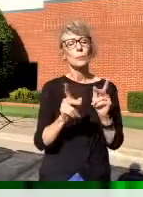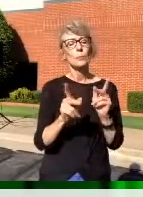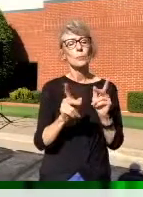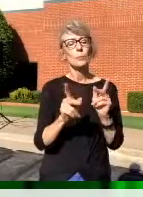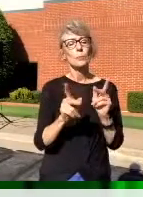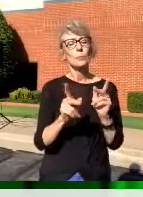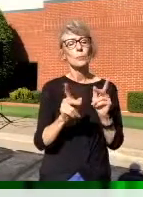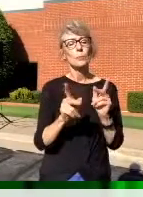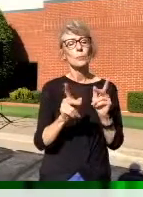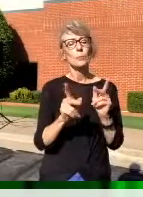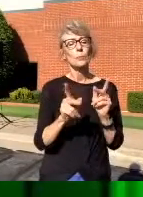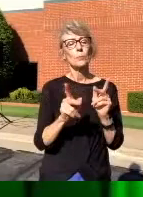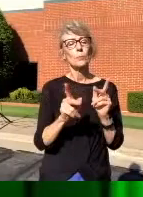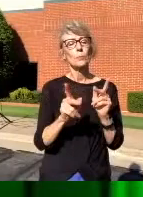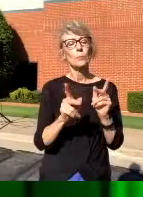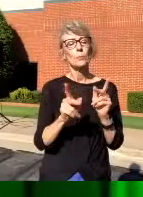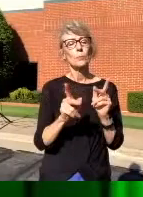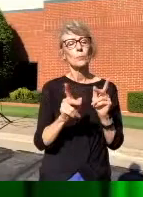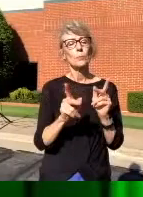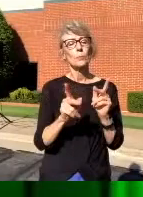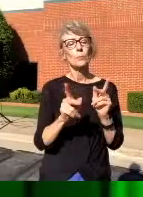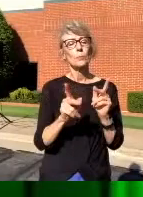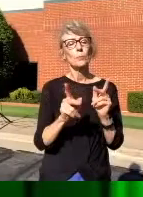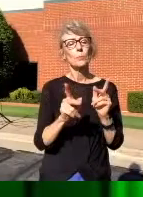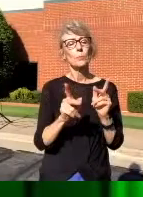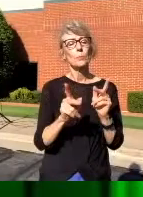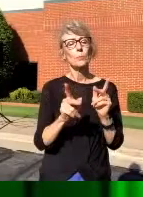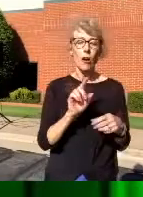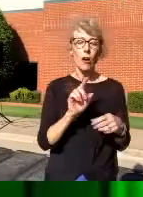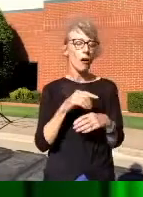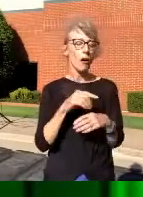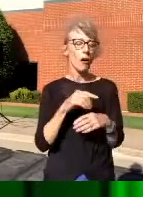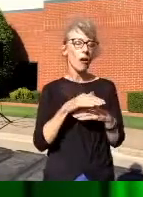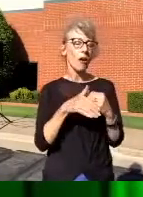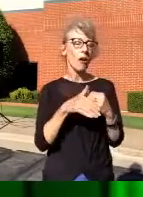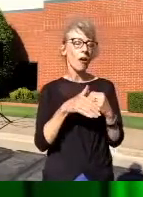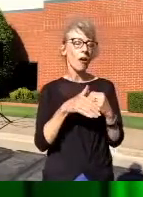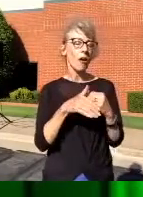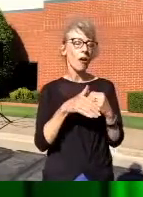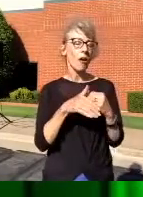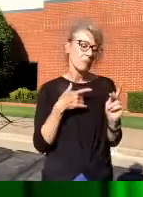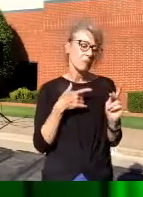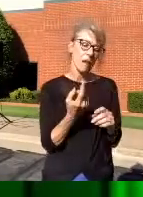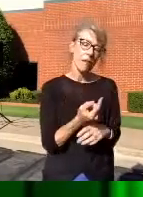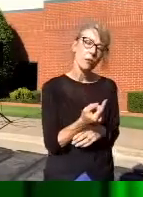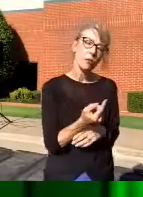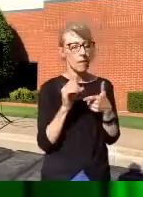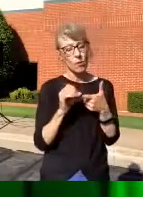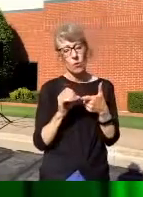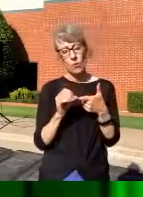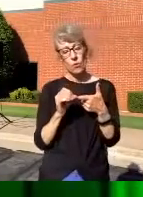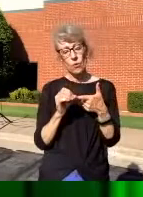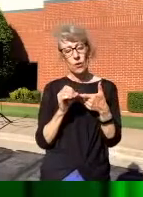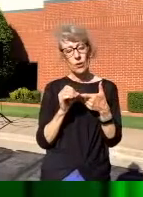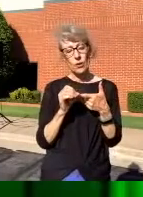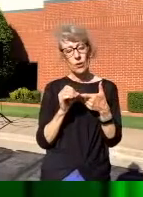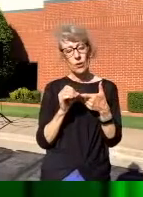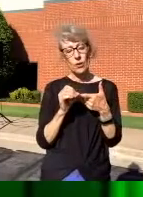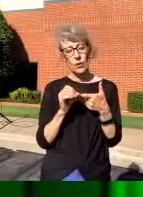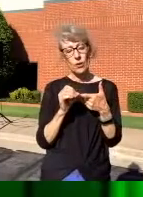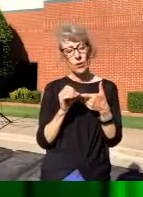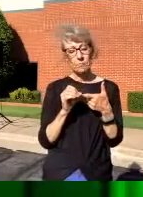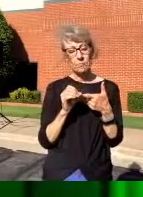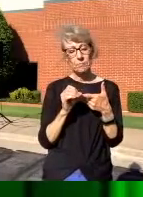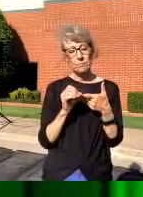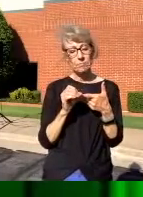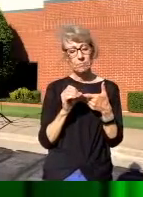the lonely and the poor. All people come to God. God wants to reach all people through the place of